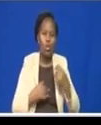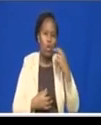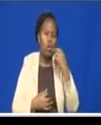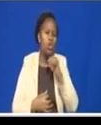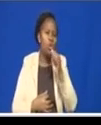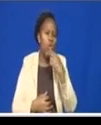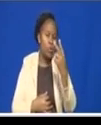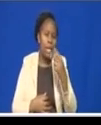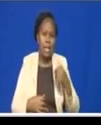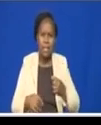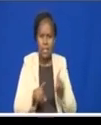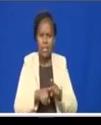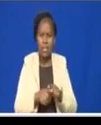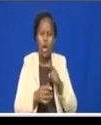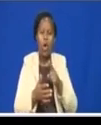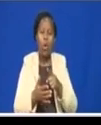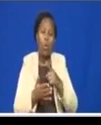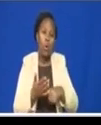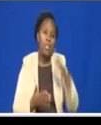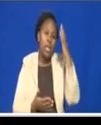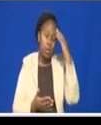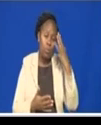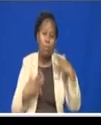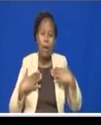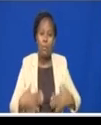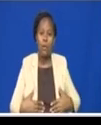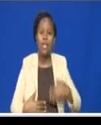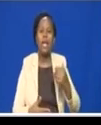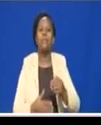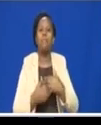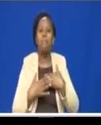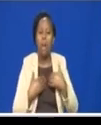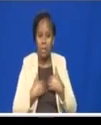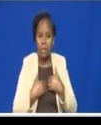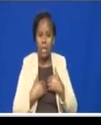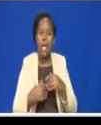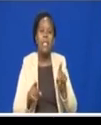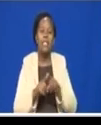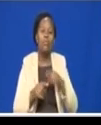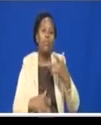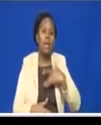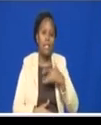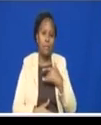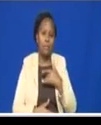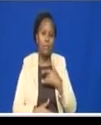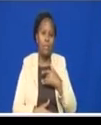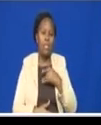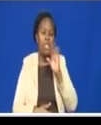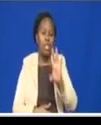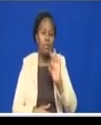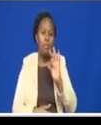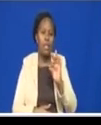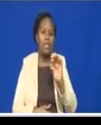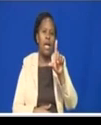sister. What I know is that my body belongs to me. I belong to myself. She picked a